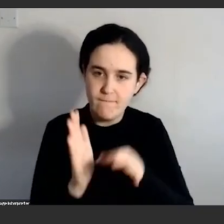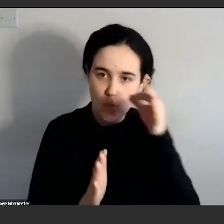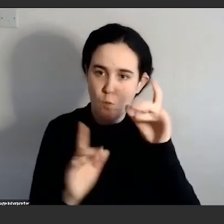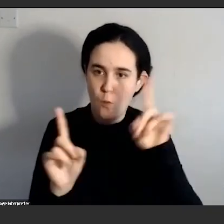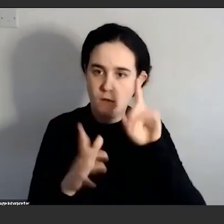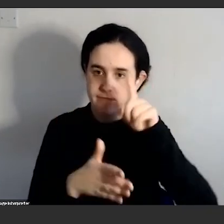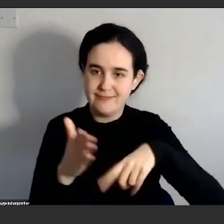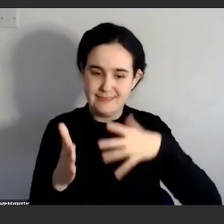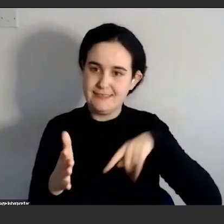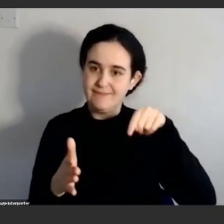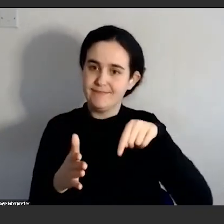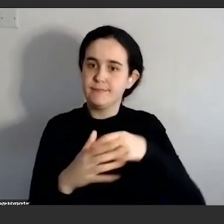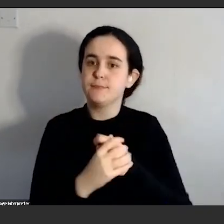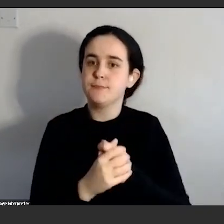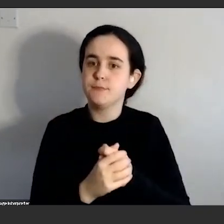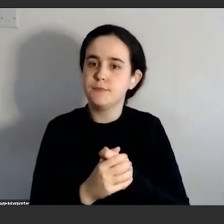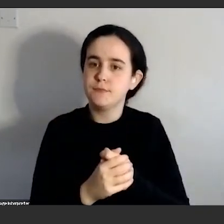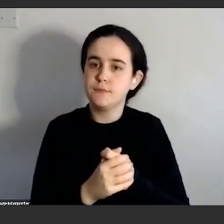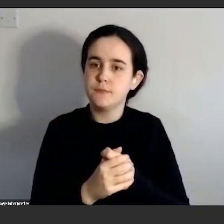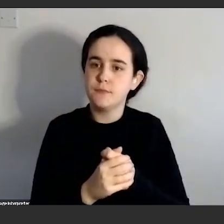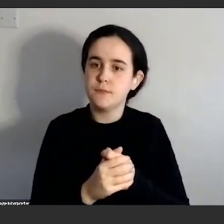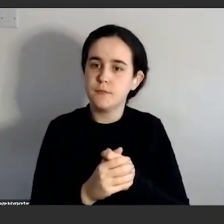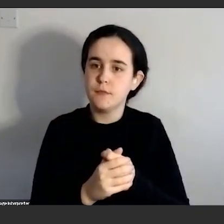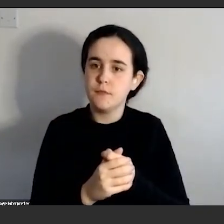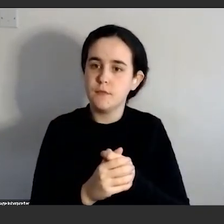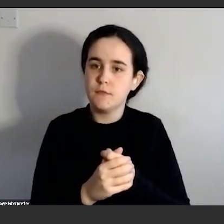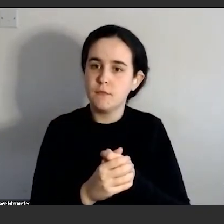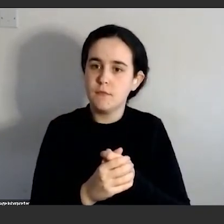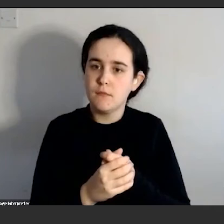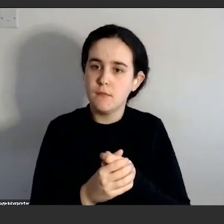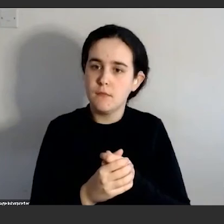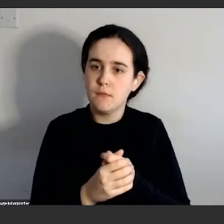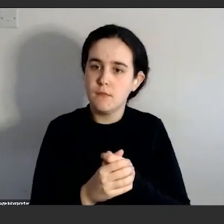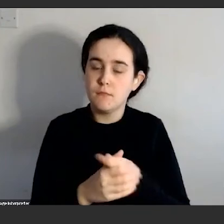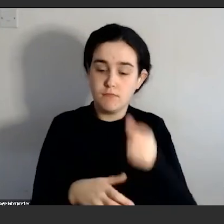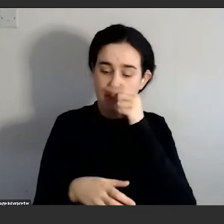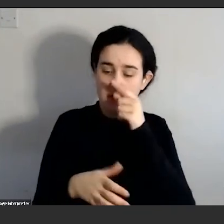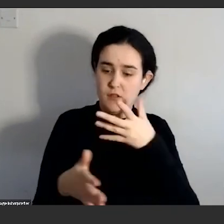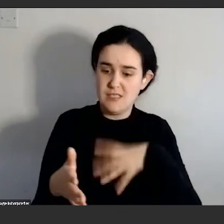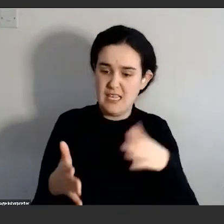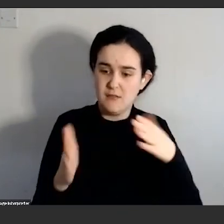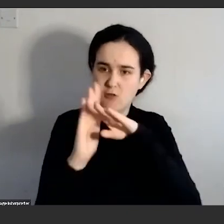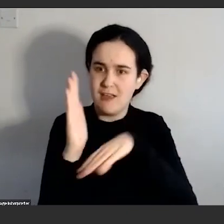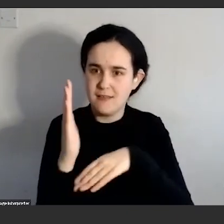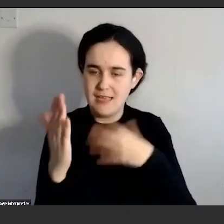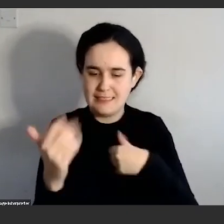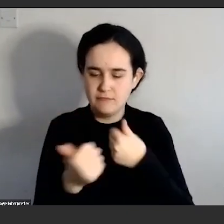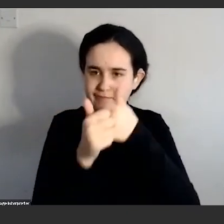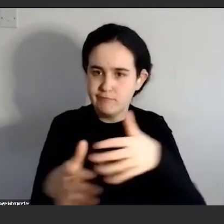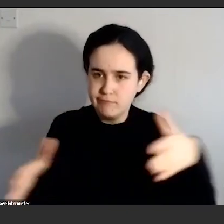addressing disability issues is not just the disability in itself, but how do we are preventing, the